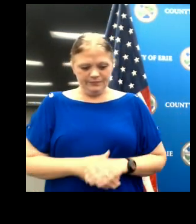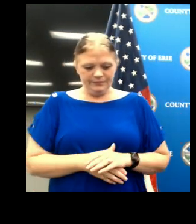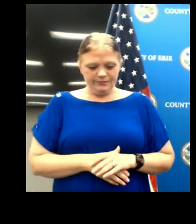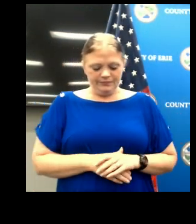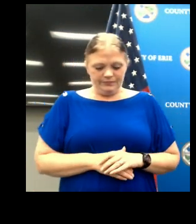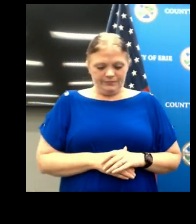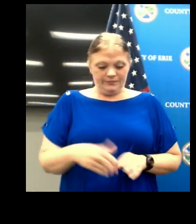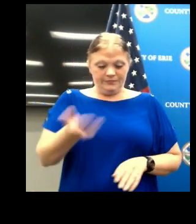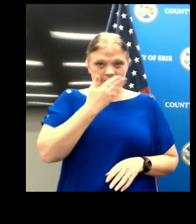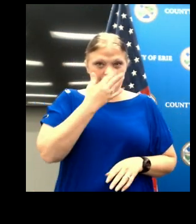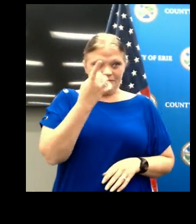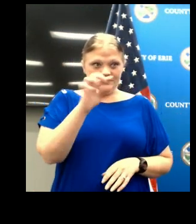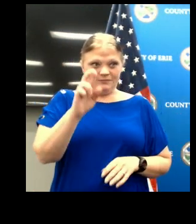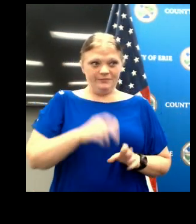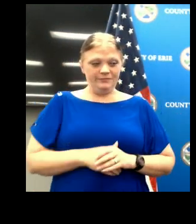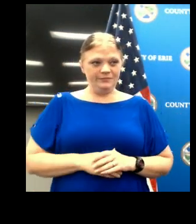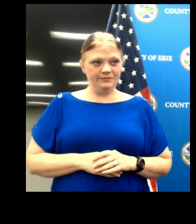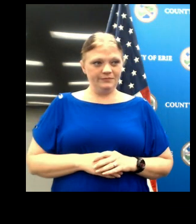Thank you, Doctor.